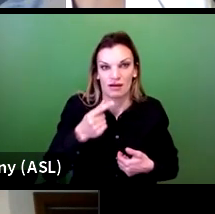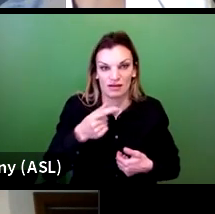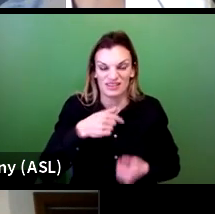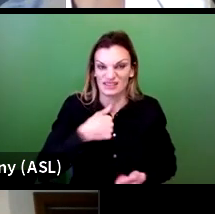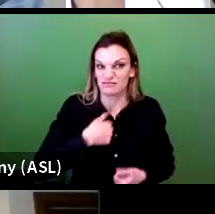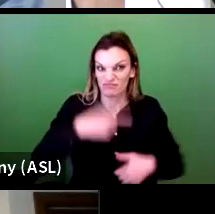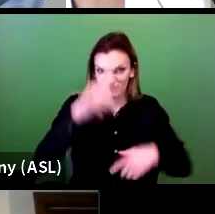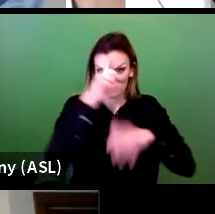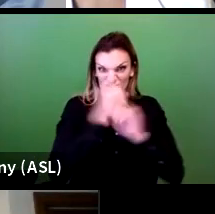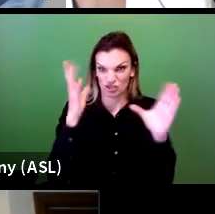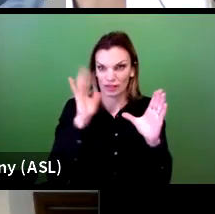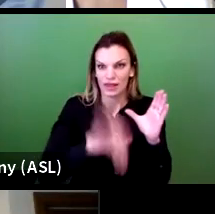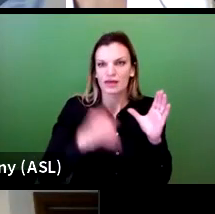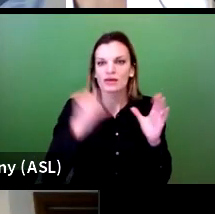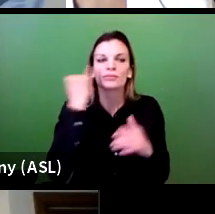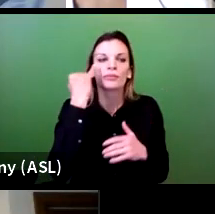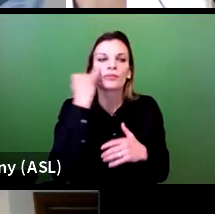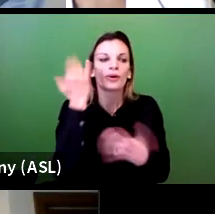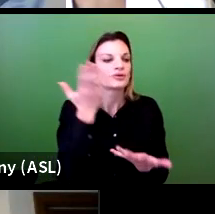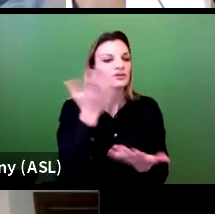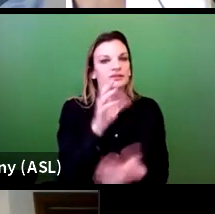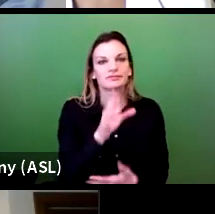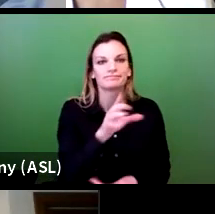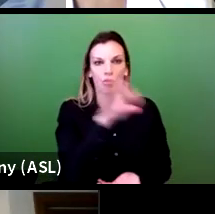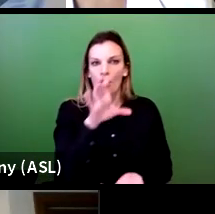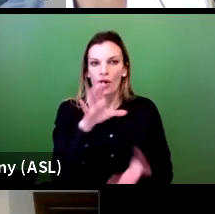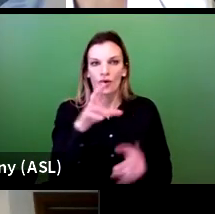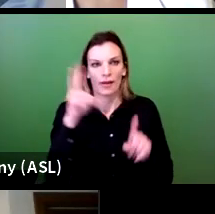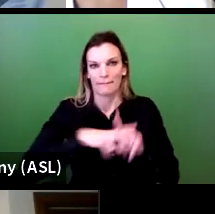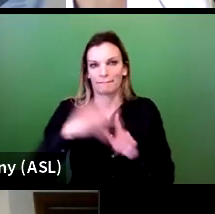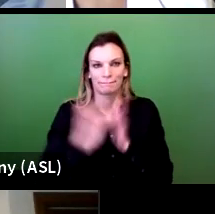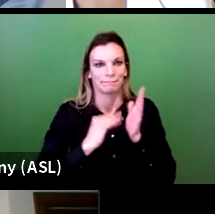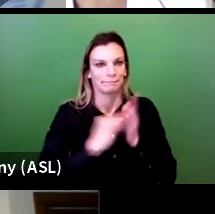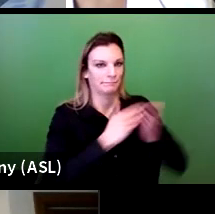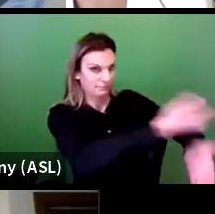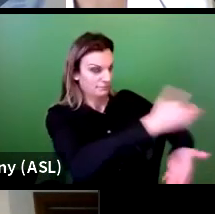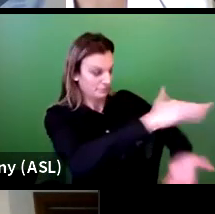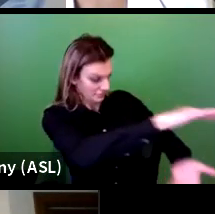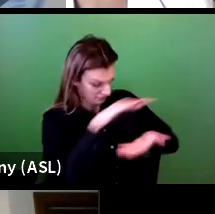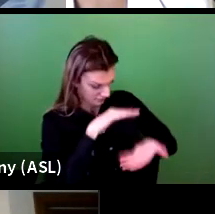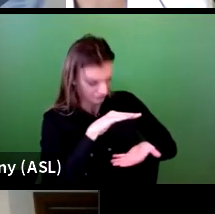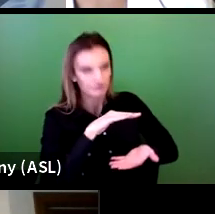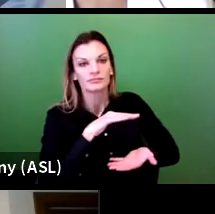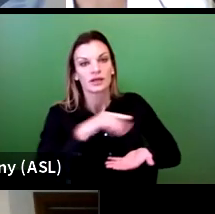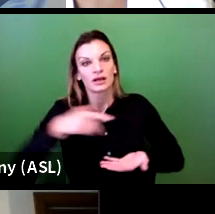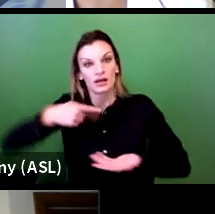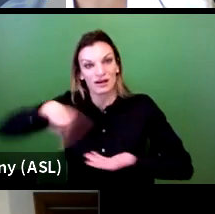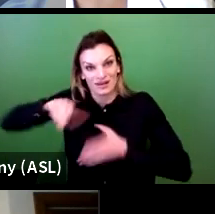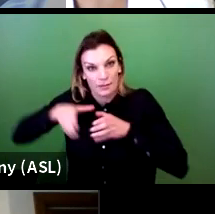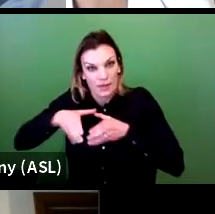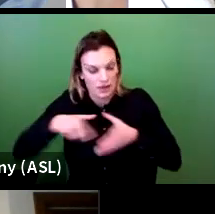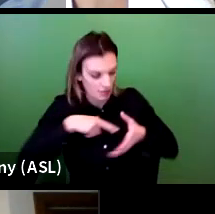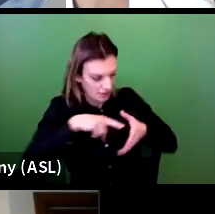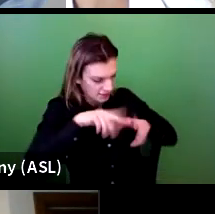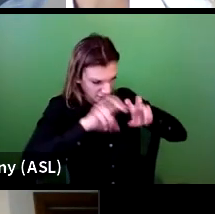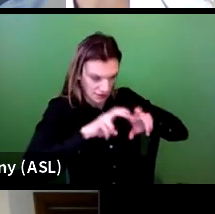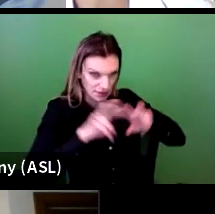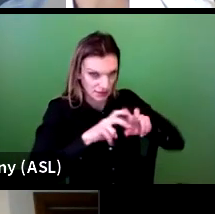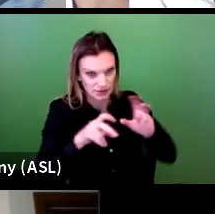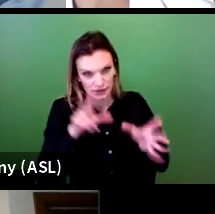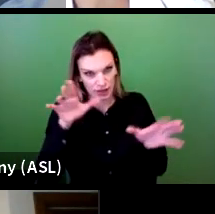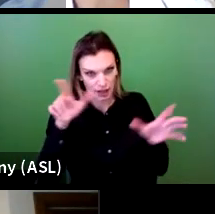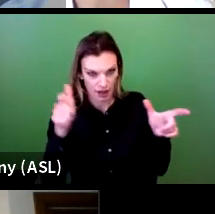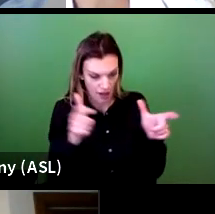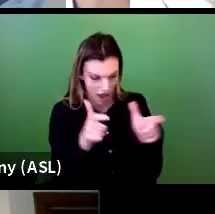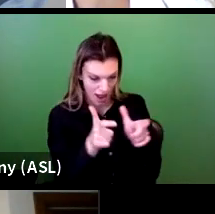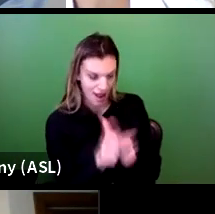it. Let's say we get 100 applications, then we maybe narrow it down to 10 or 5, whatever we decide.